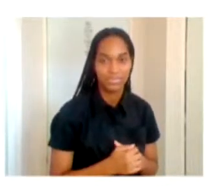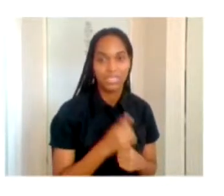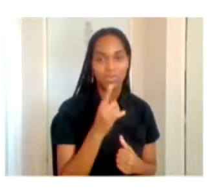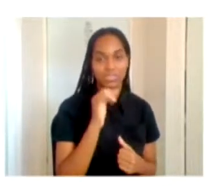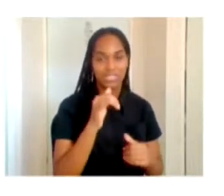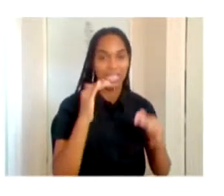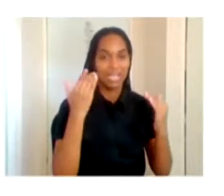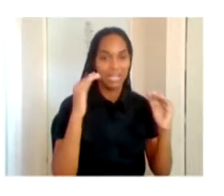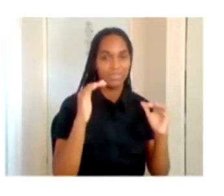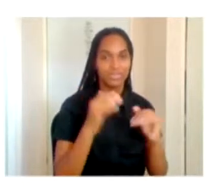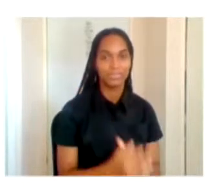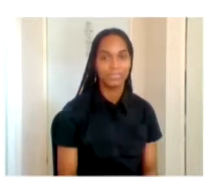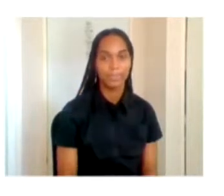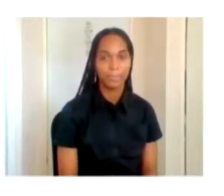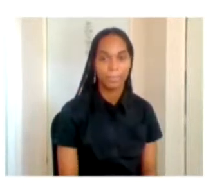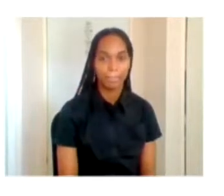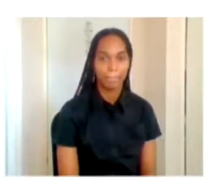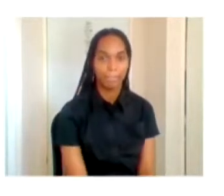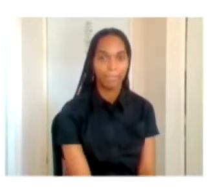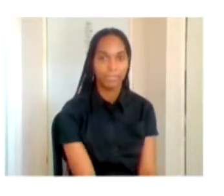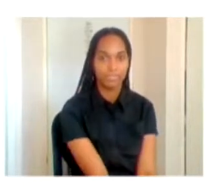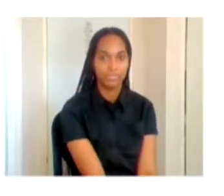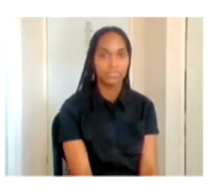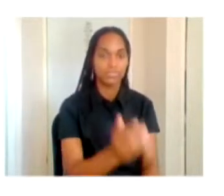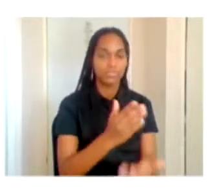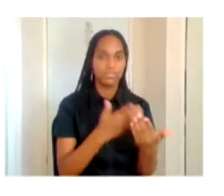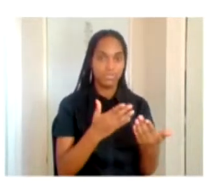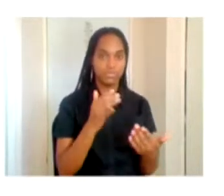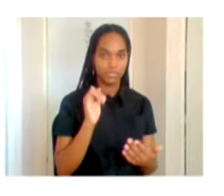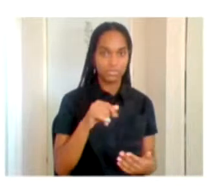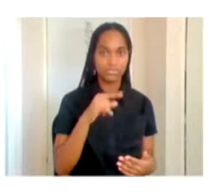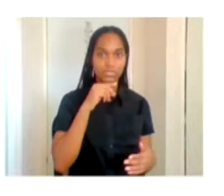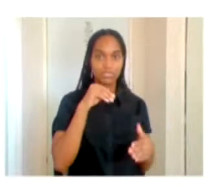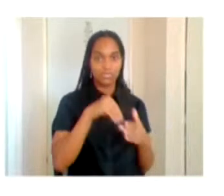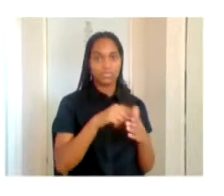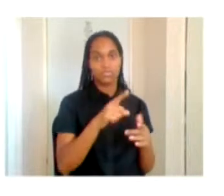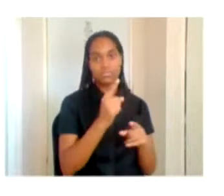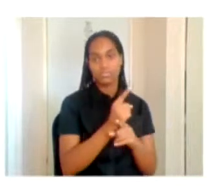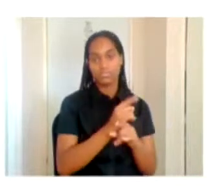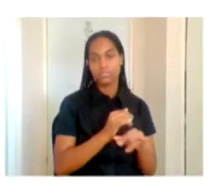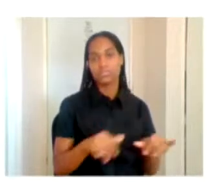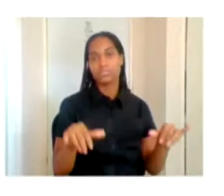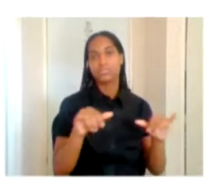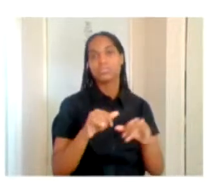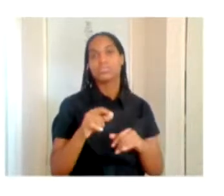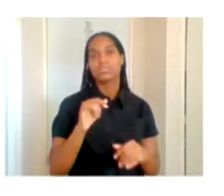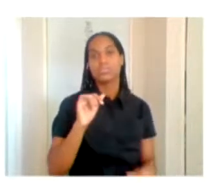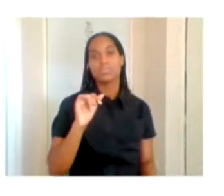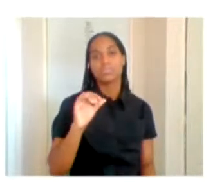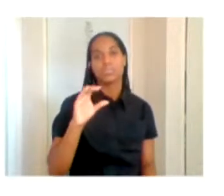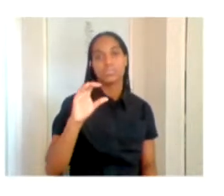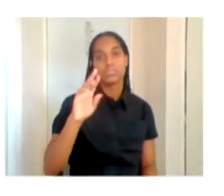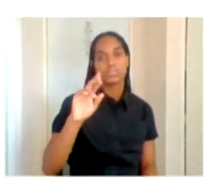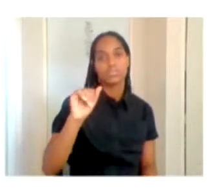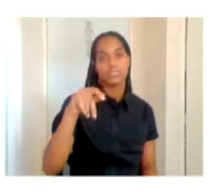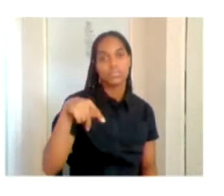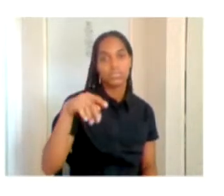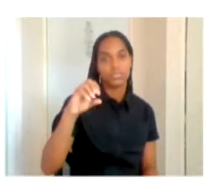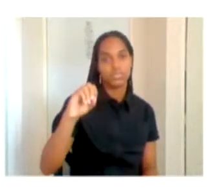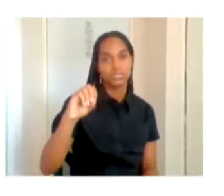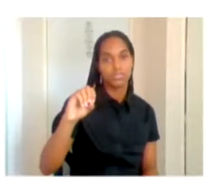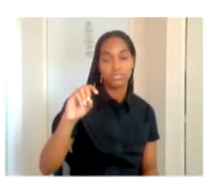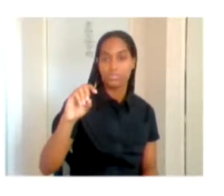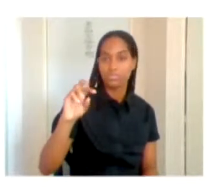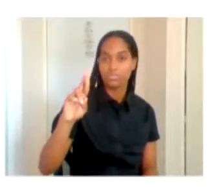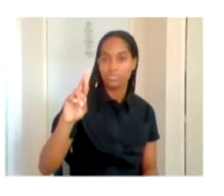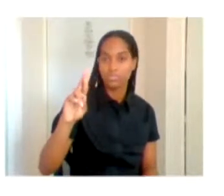PLP. Some other things that are in the standard, ALFEC, it's a Raptor Q forward